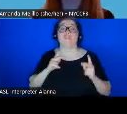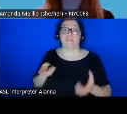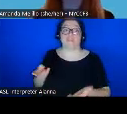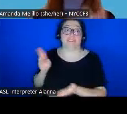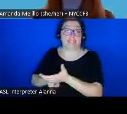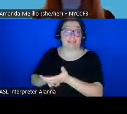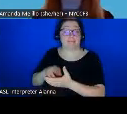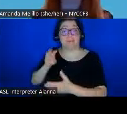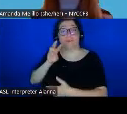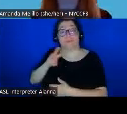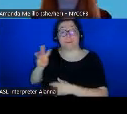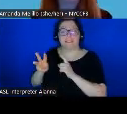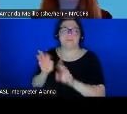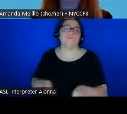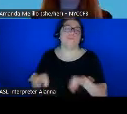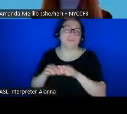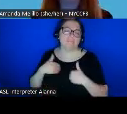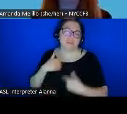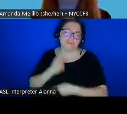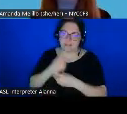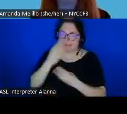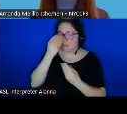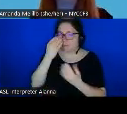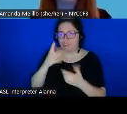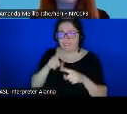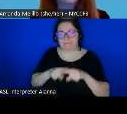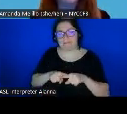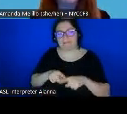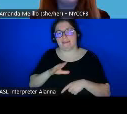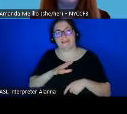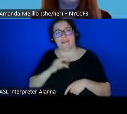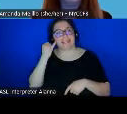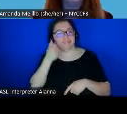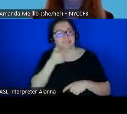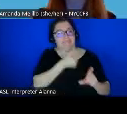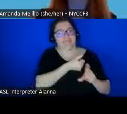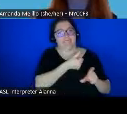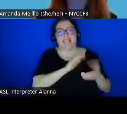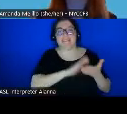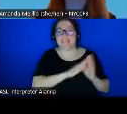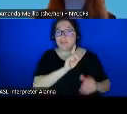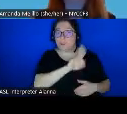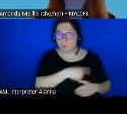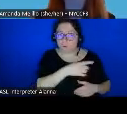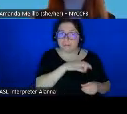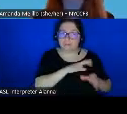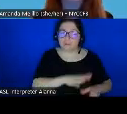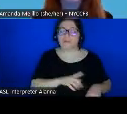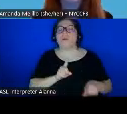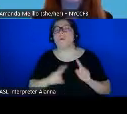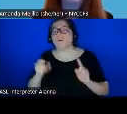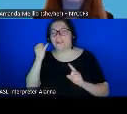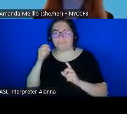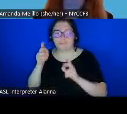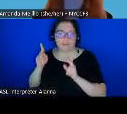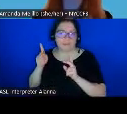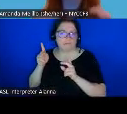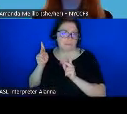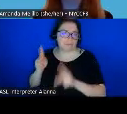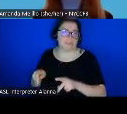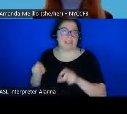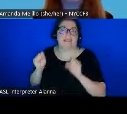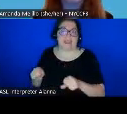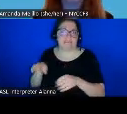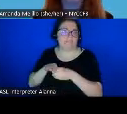served up the right tailored information depending on if they're a city only voter or if they're a voter who's eligible to vote in all elections